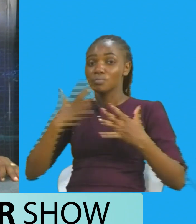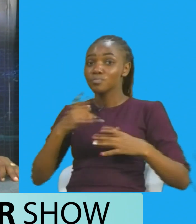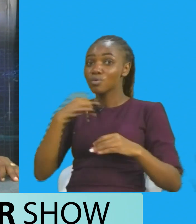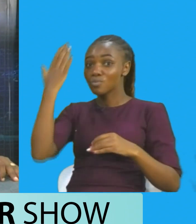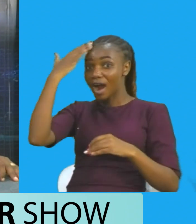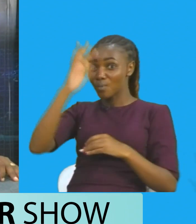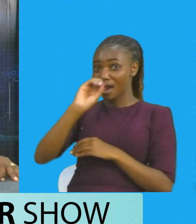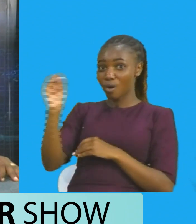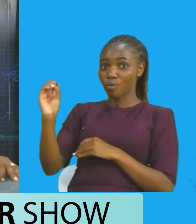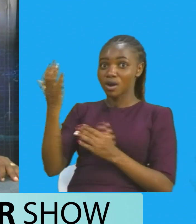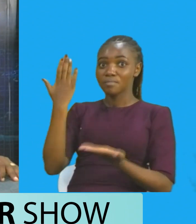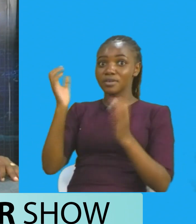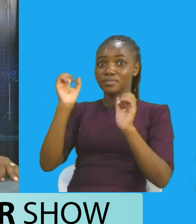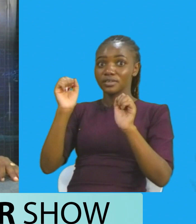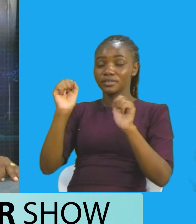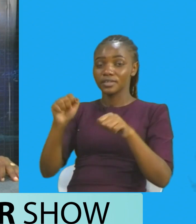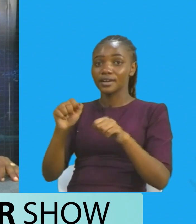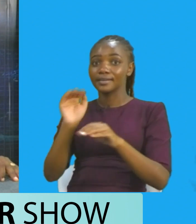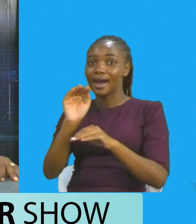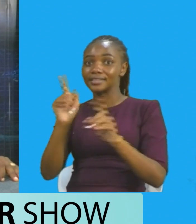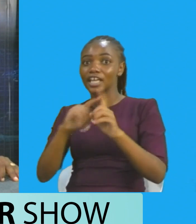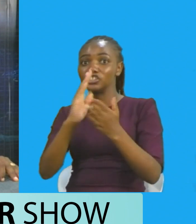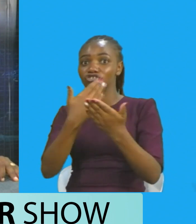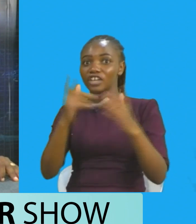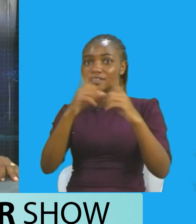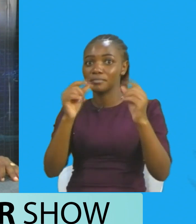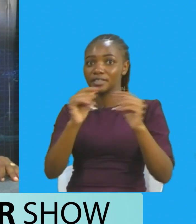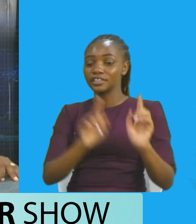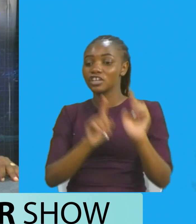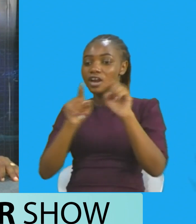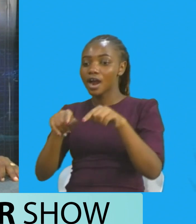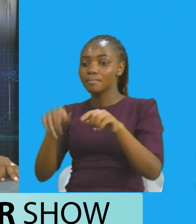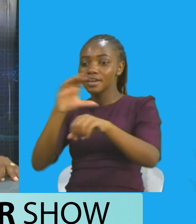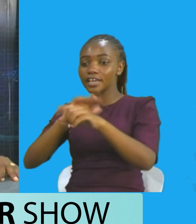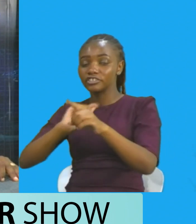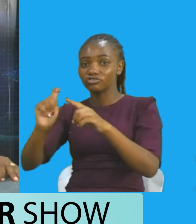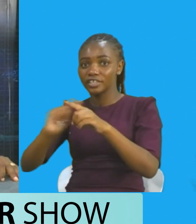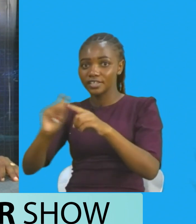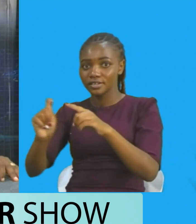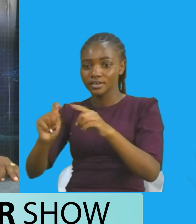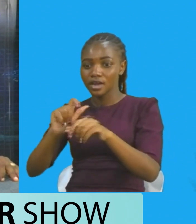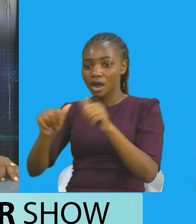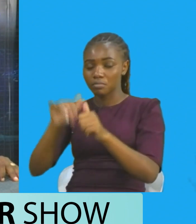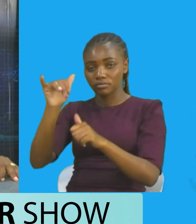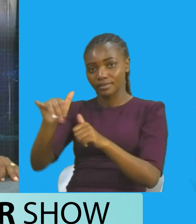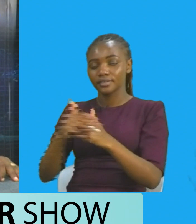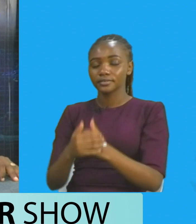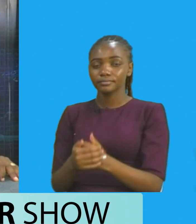about the events, maybe they can also be passed the message. They can always come and get trainings in regards to whatever they